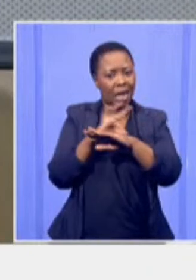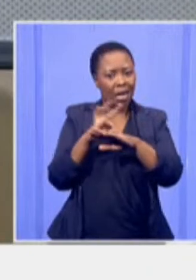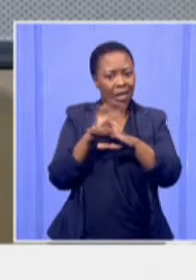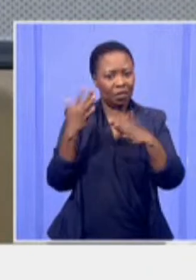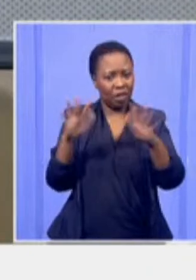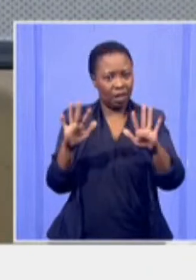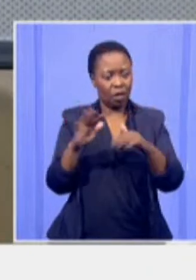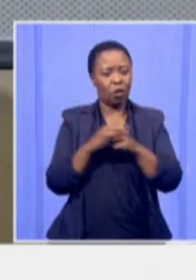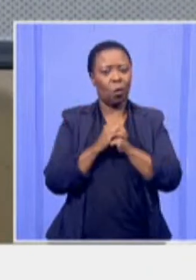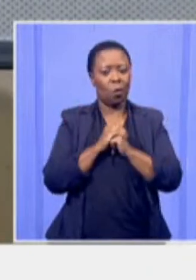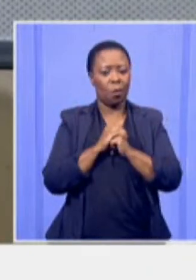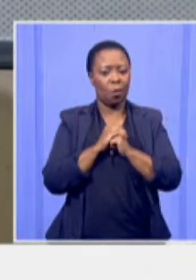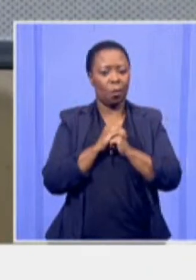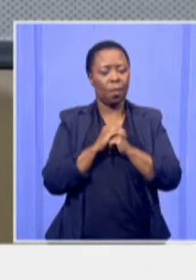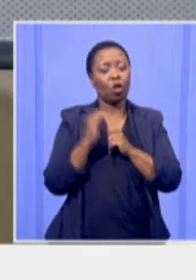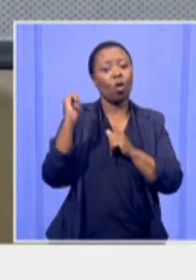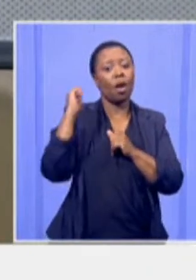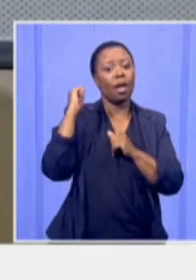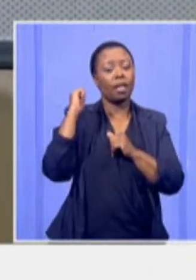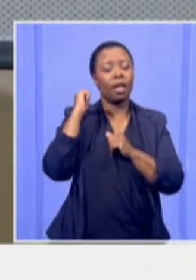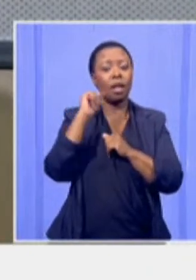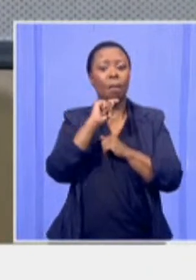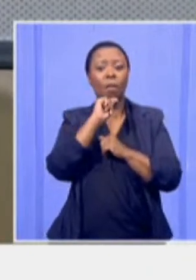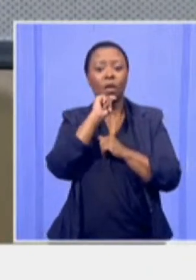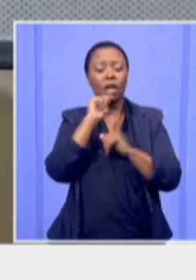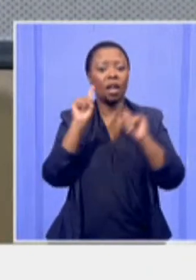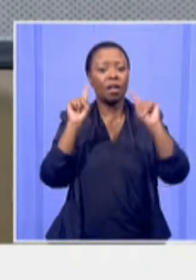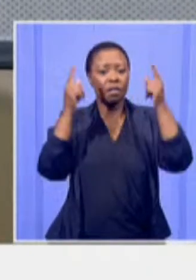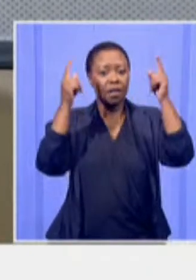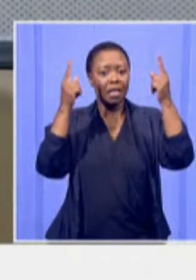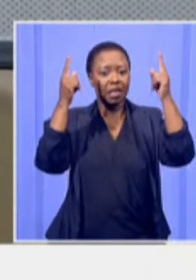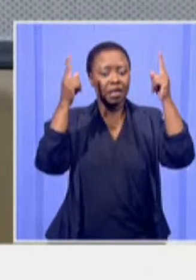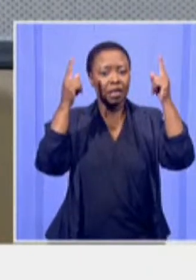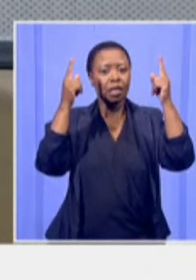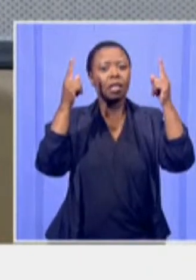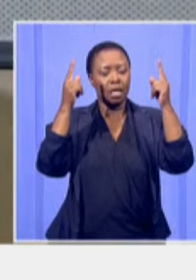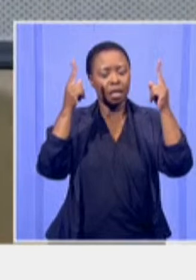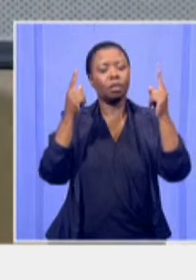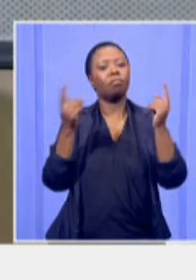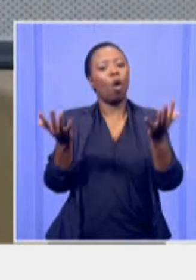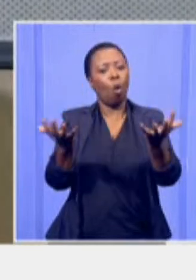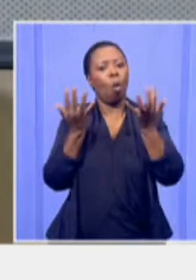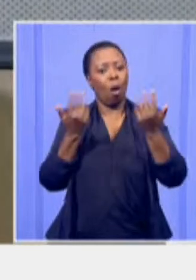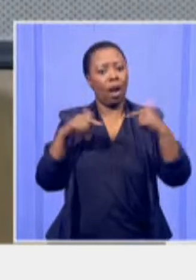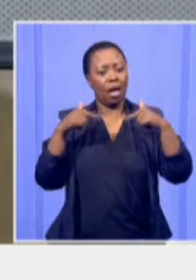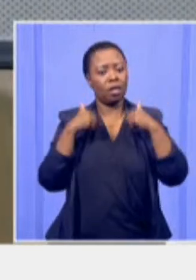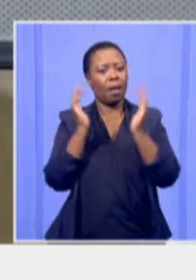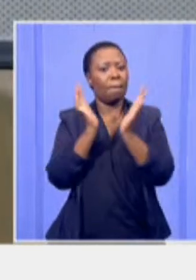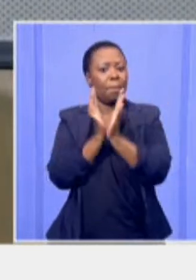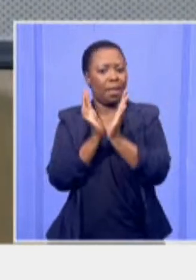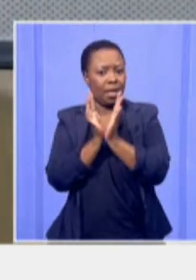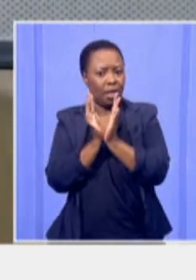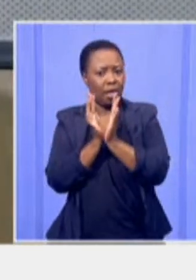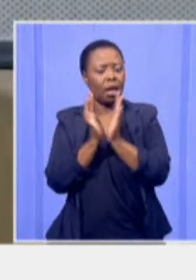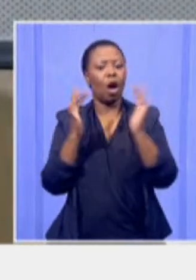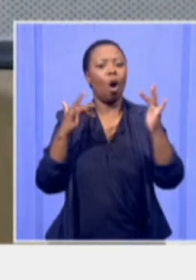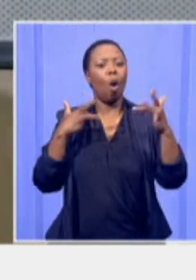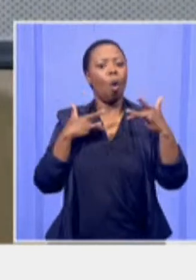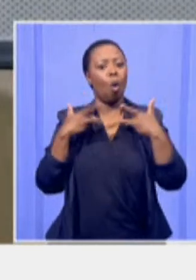And yesterday morning, Wits University management called us to a meeting, raising concerns that